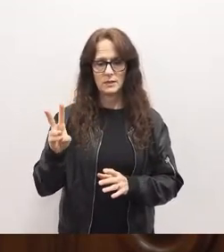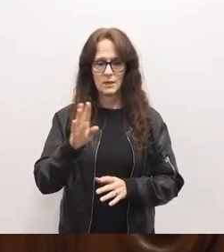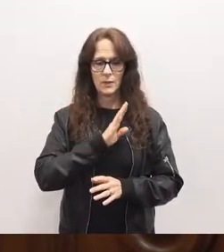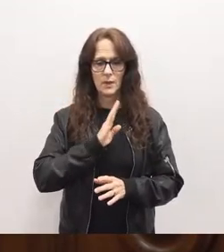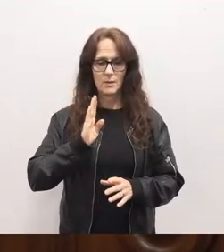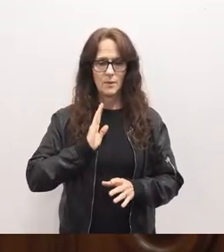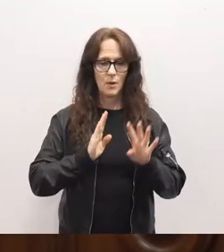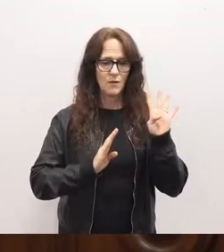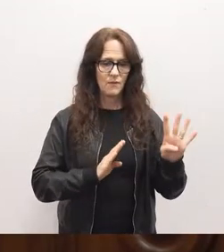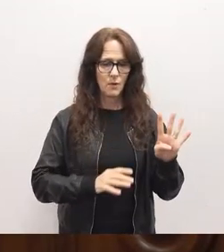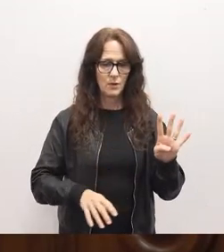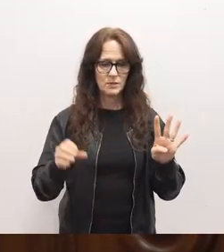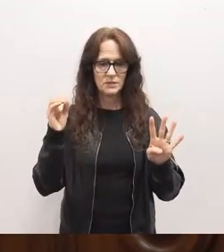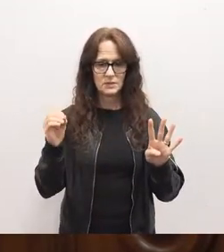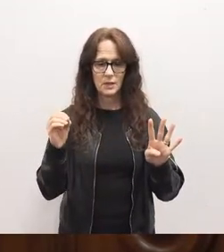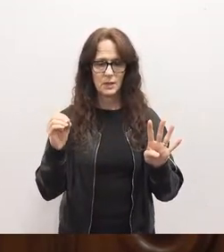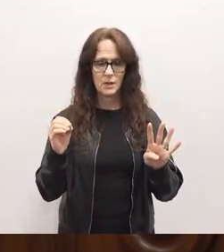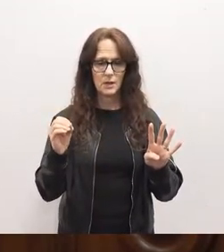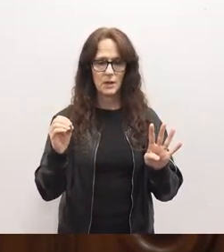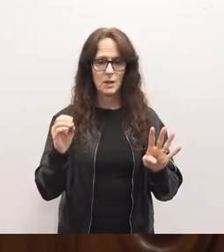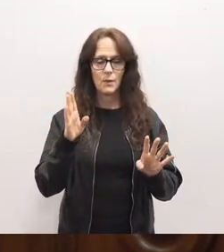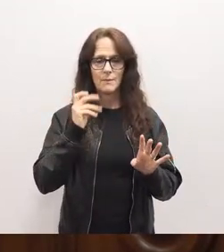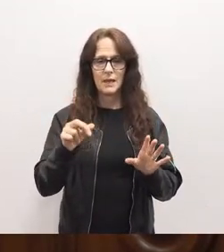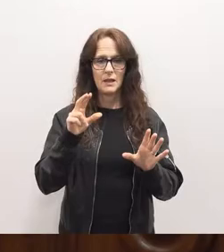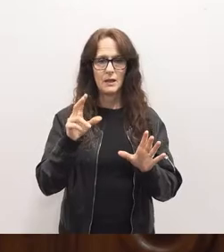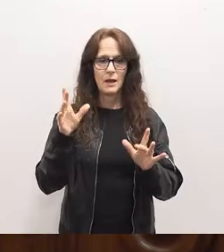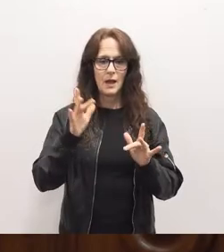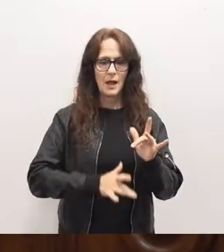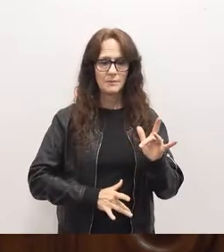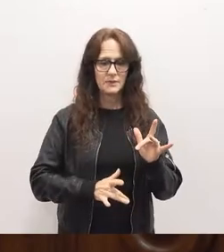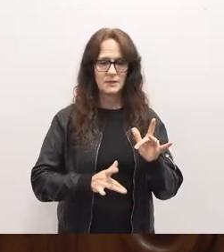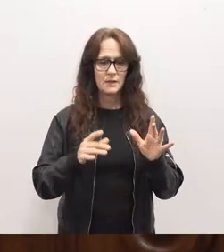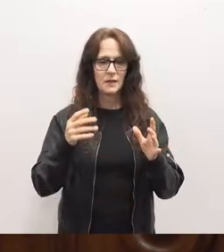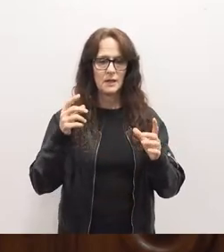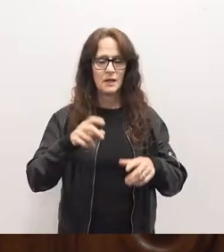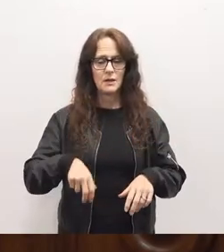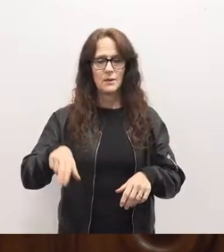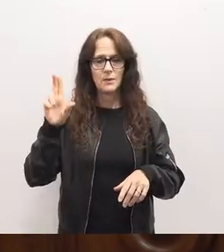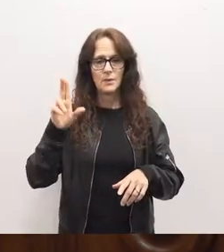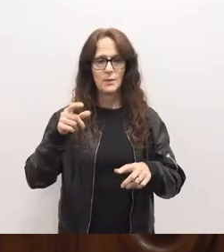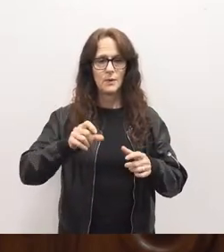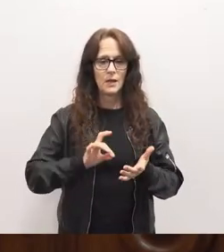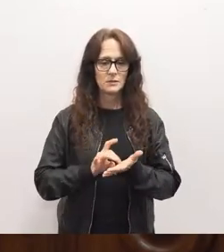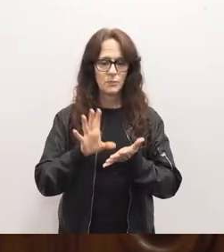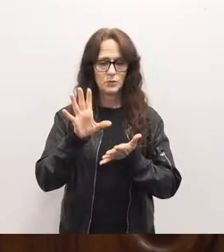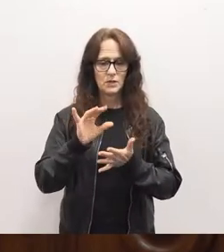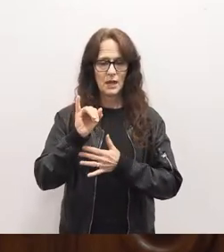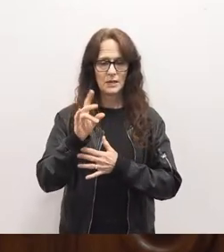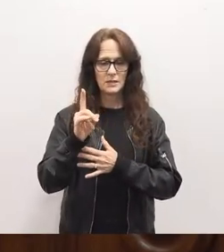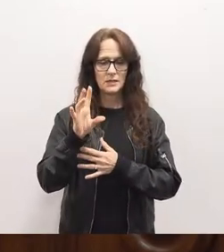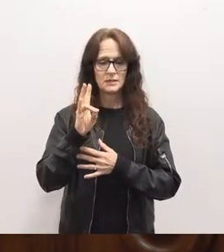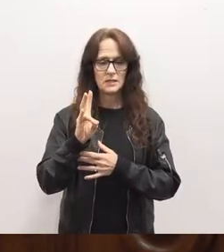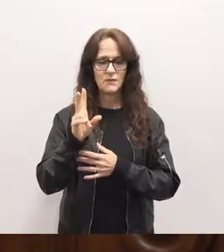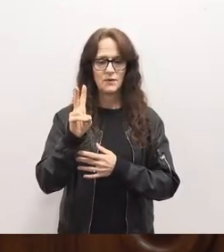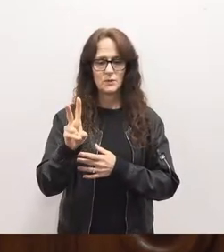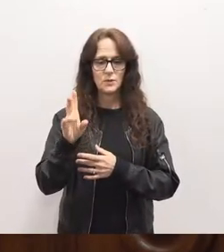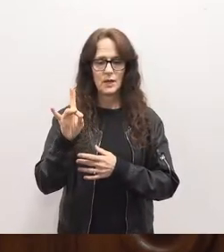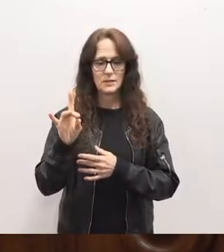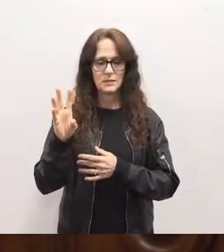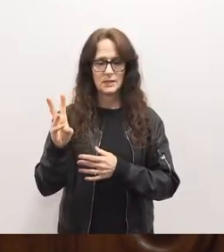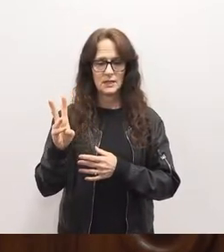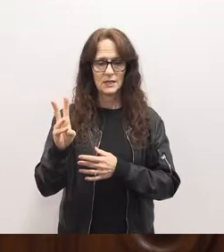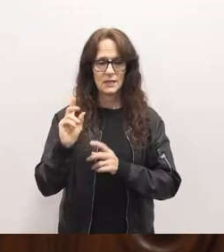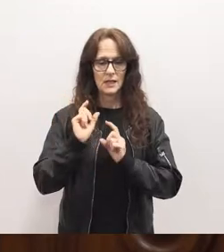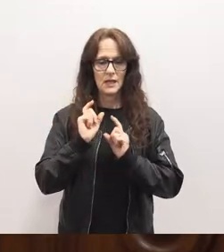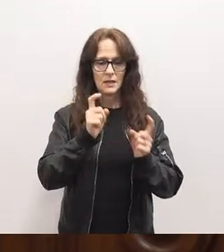voted 4-0 with board member Miller absent to lift the expulsion of student ID number 7286 and